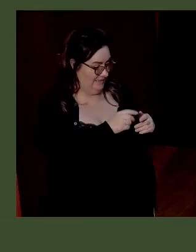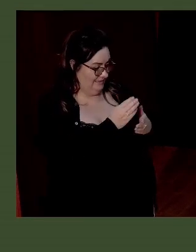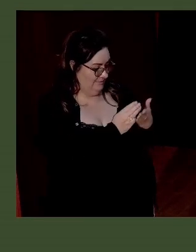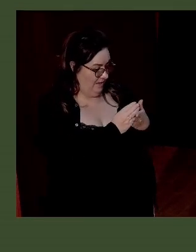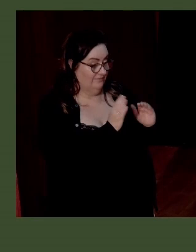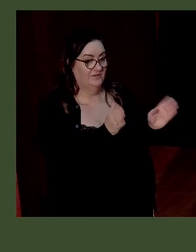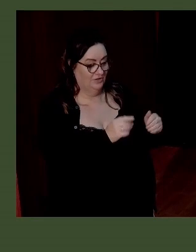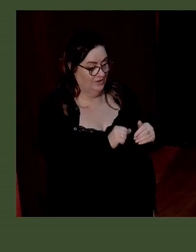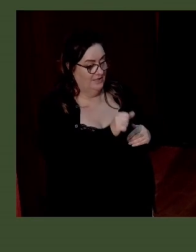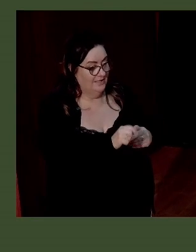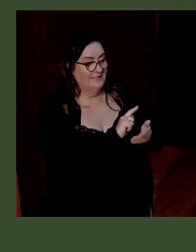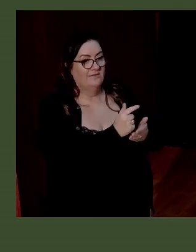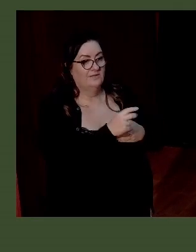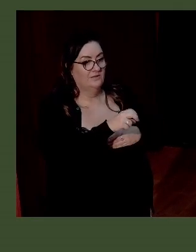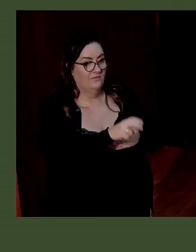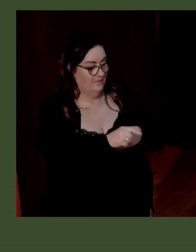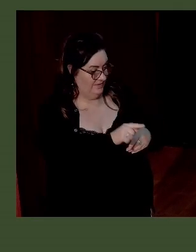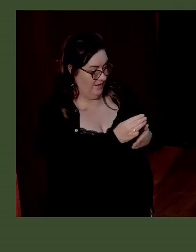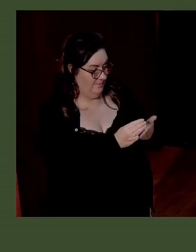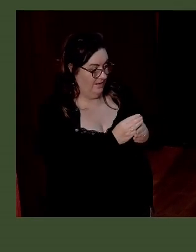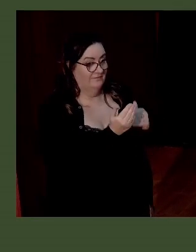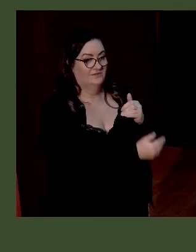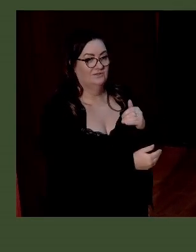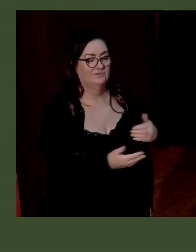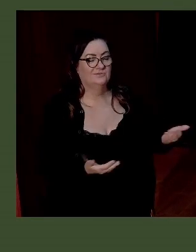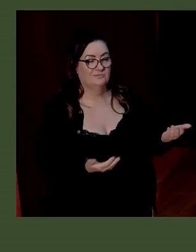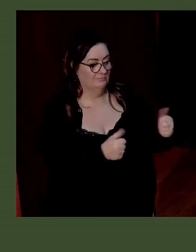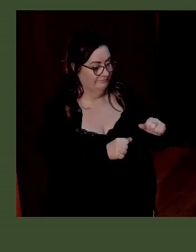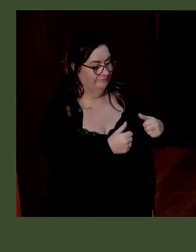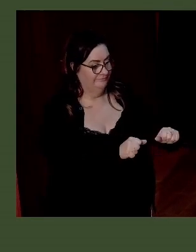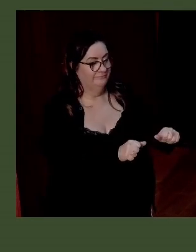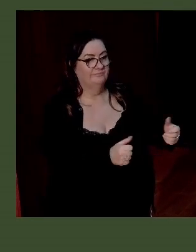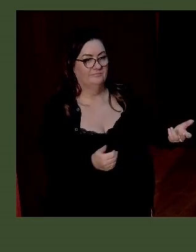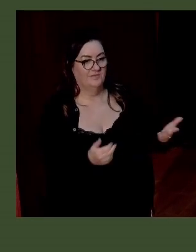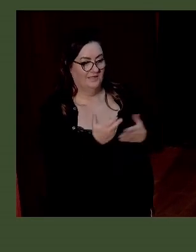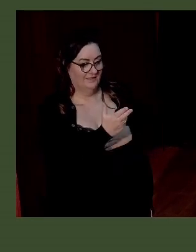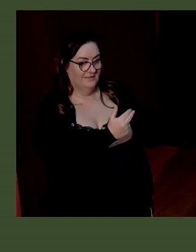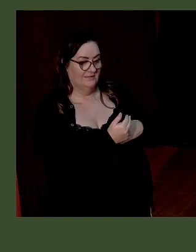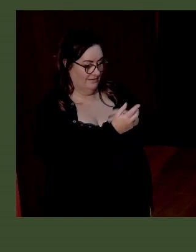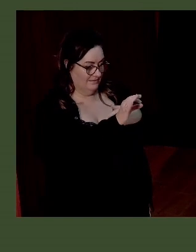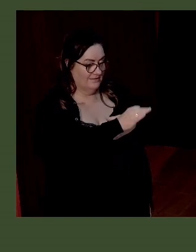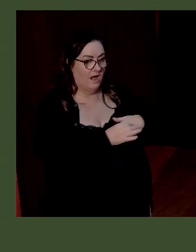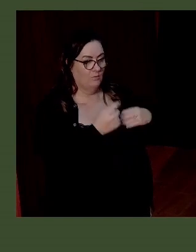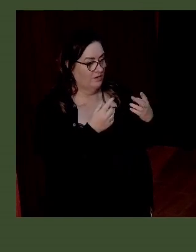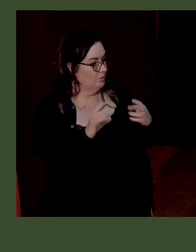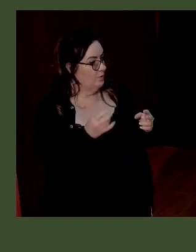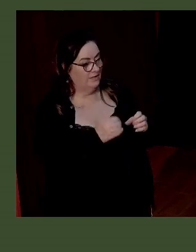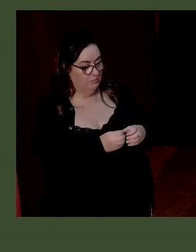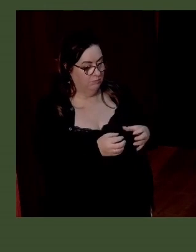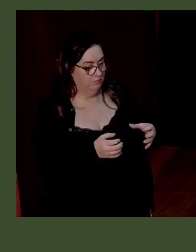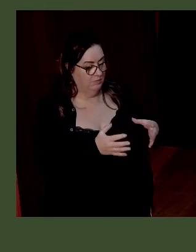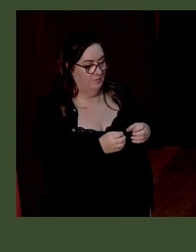section complete. The 17th of November, this section complete. All designed to get this rapid